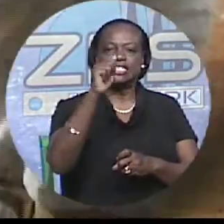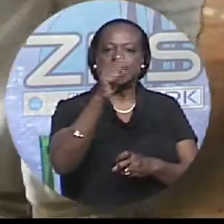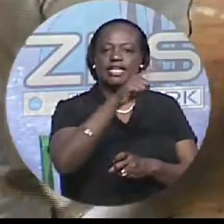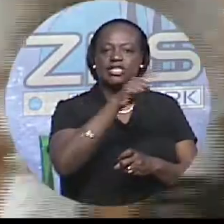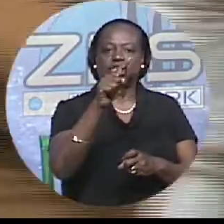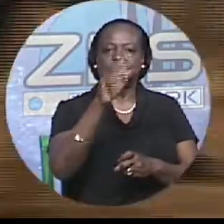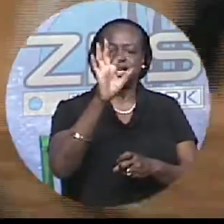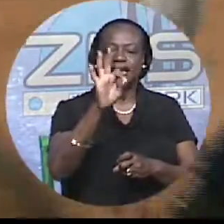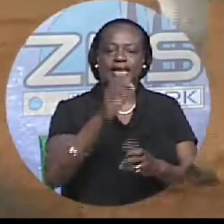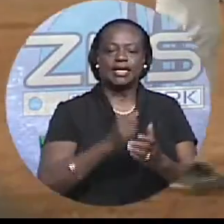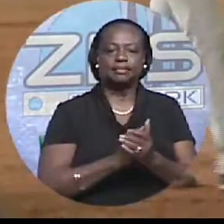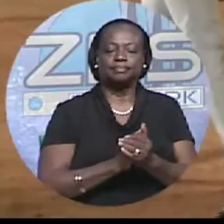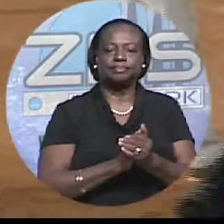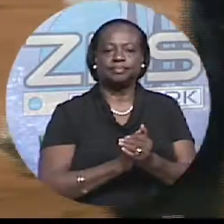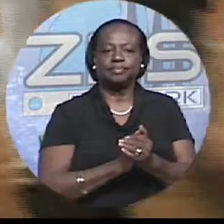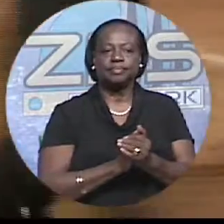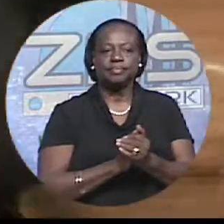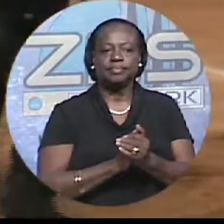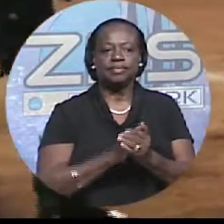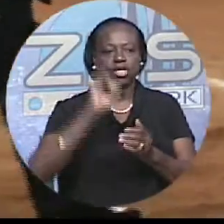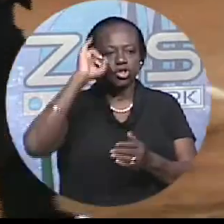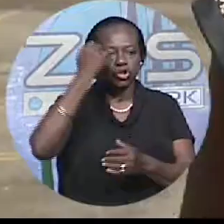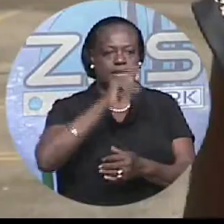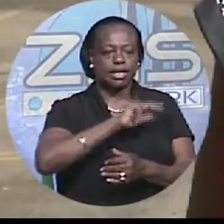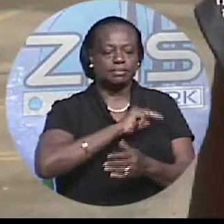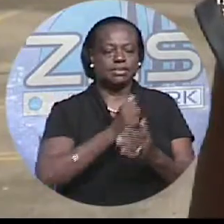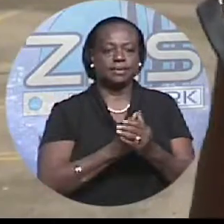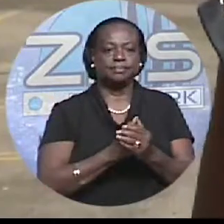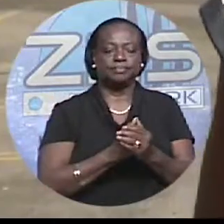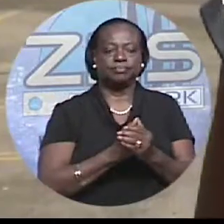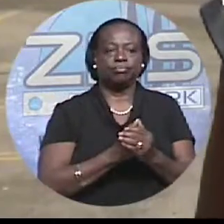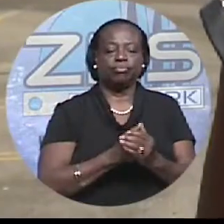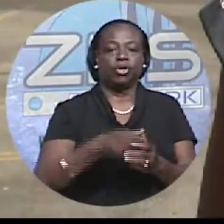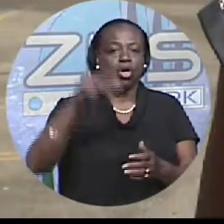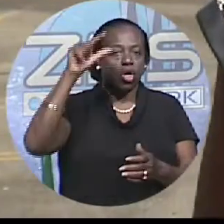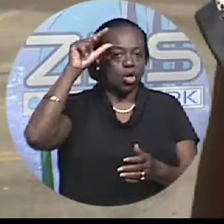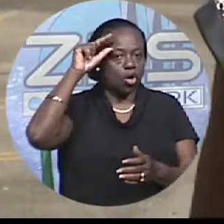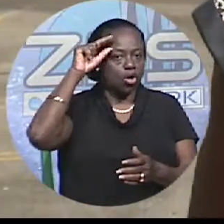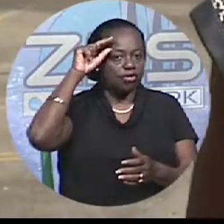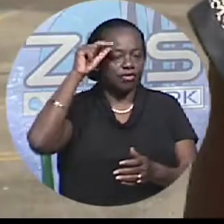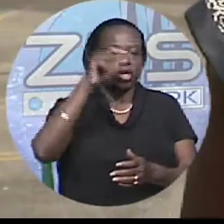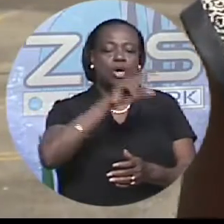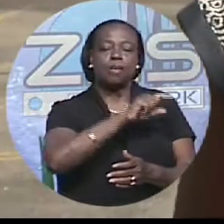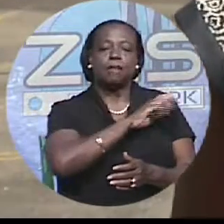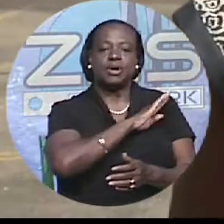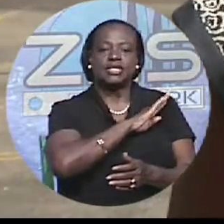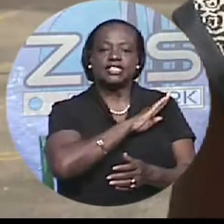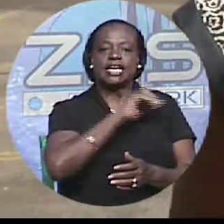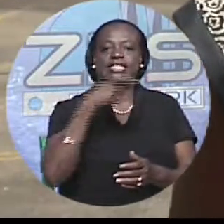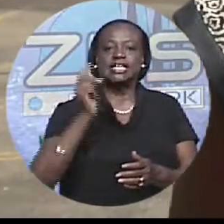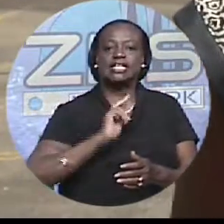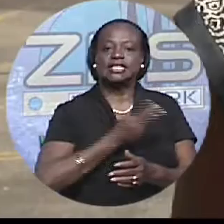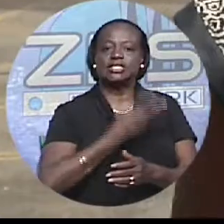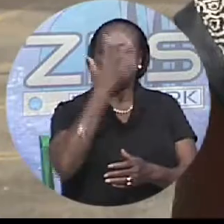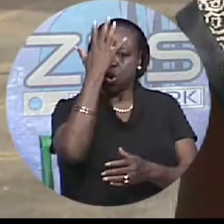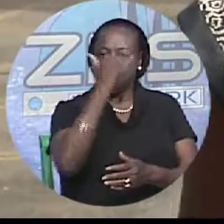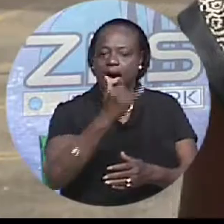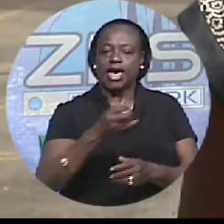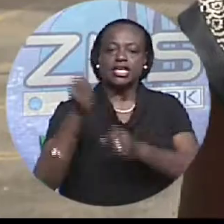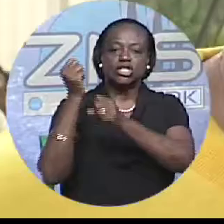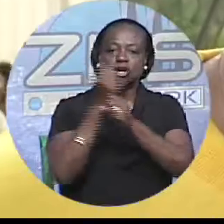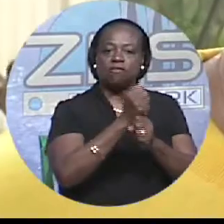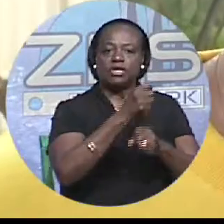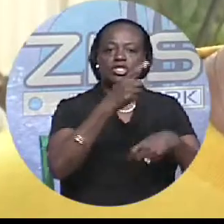10-9. Reporting for ZNS Total Sports, I am Julian Gibson. Godfrey Gully Burnside tells us just why softball is on a decline in